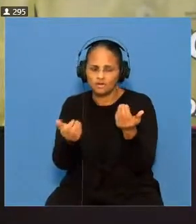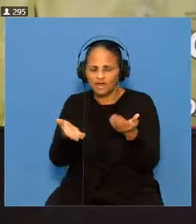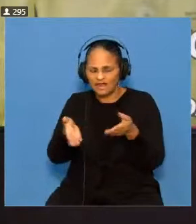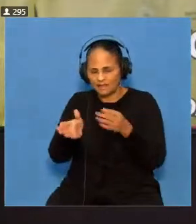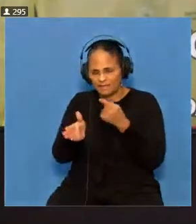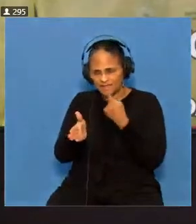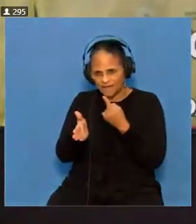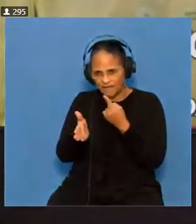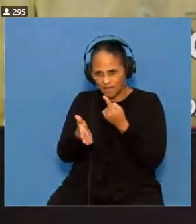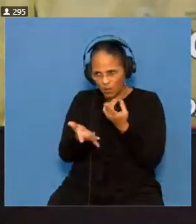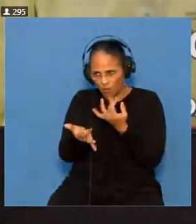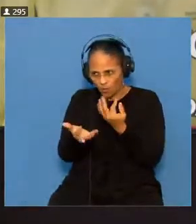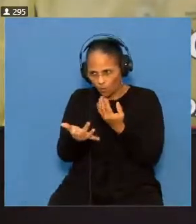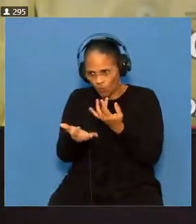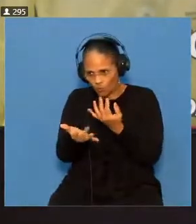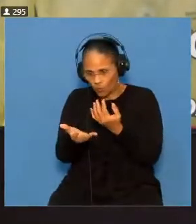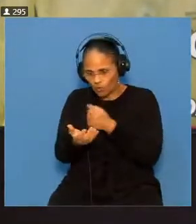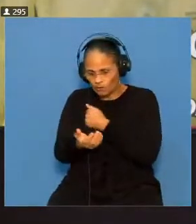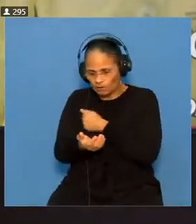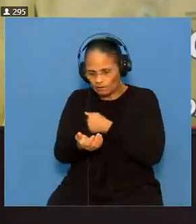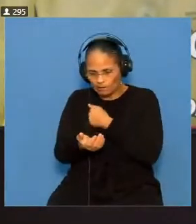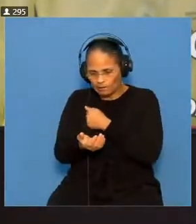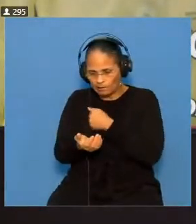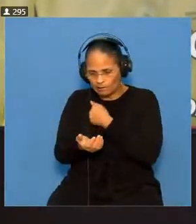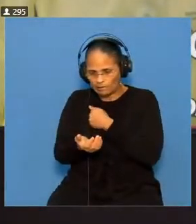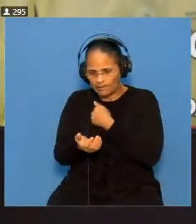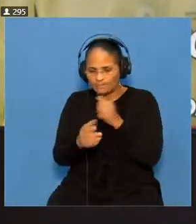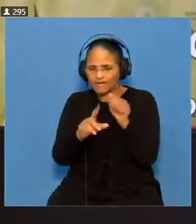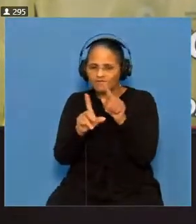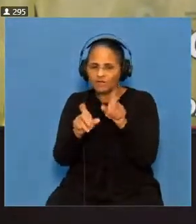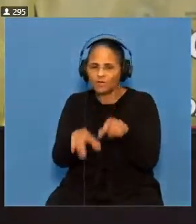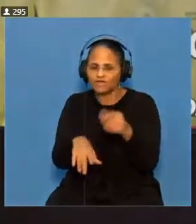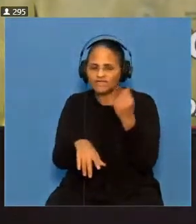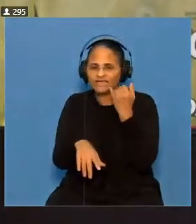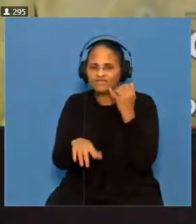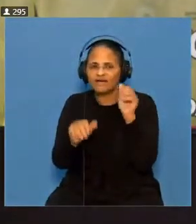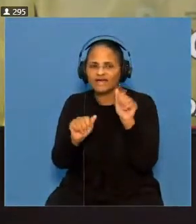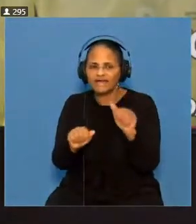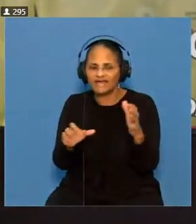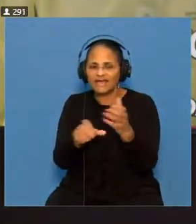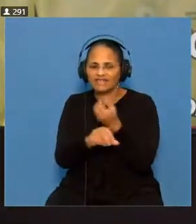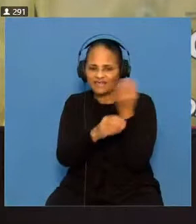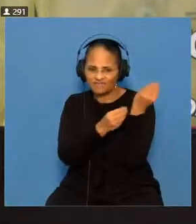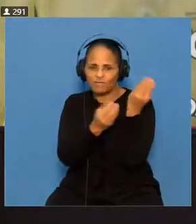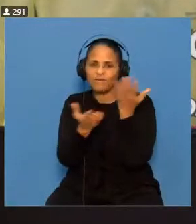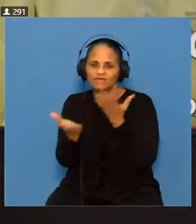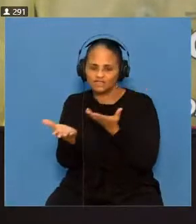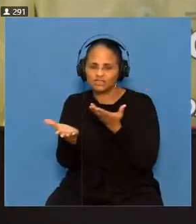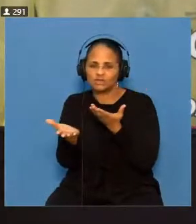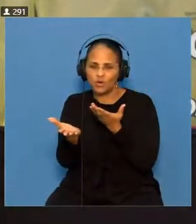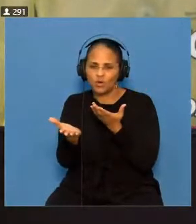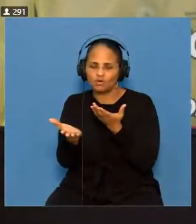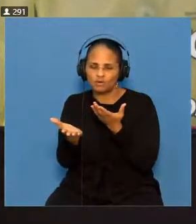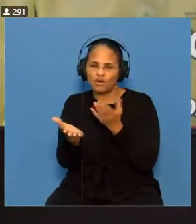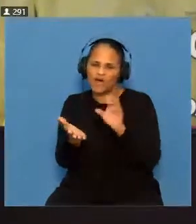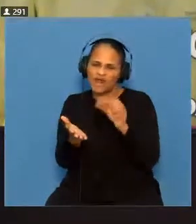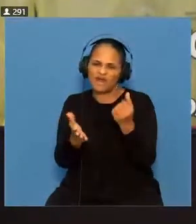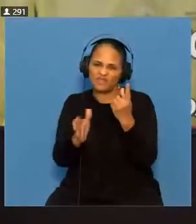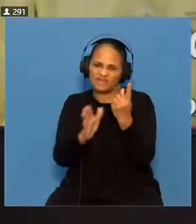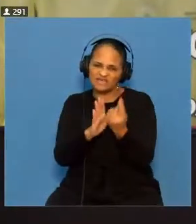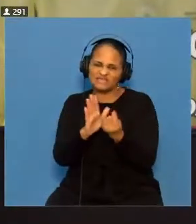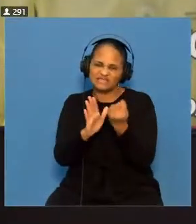you, hang on a minute. I'm sorry. That might have been a question. If I can get that information for you on another occasion, because